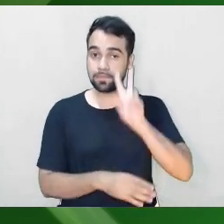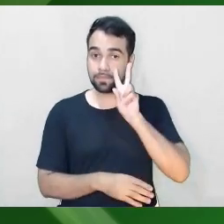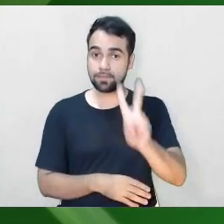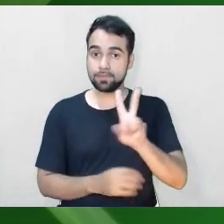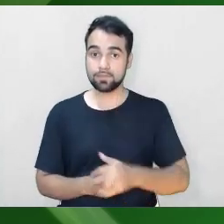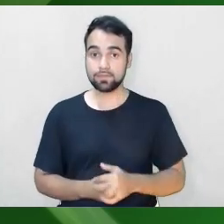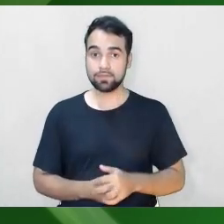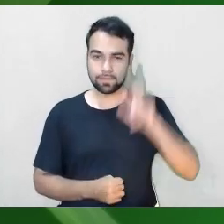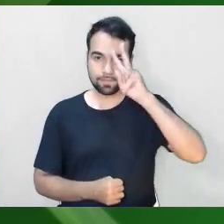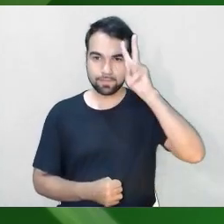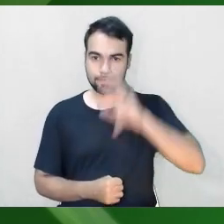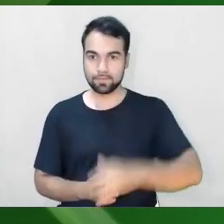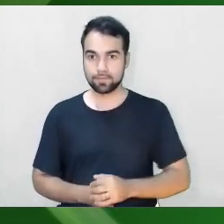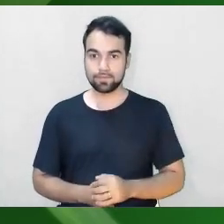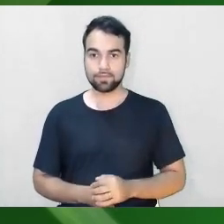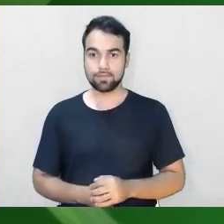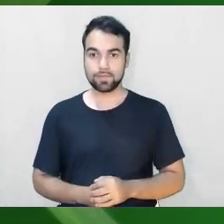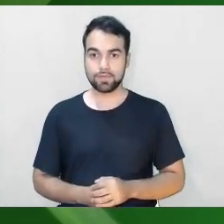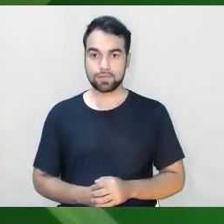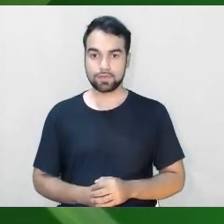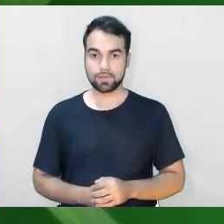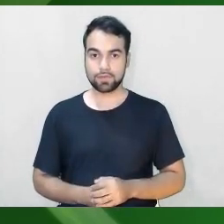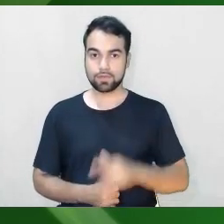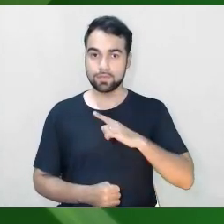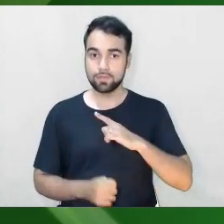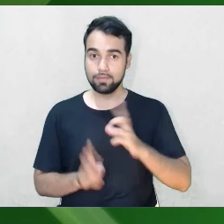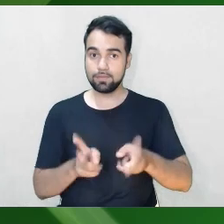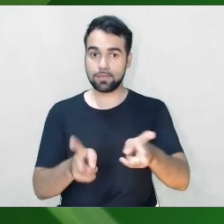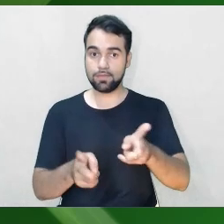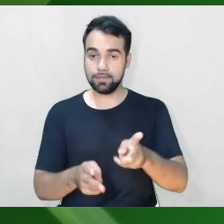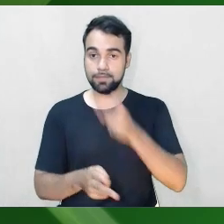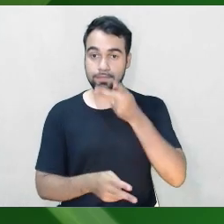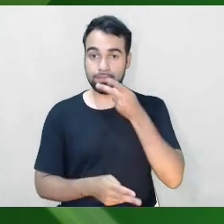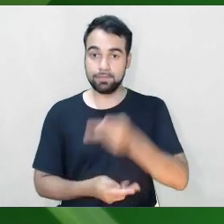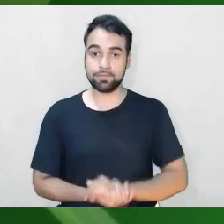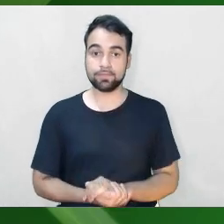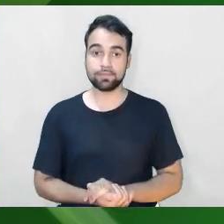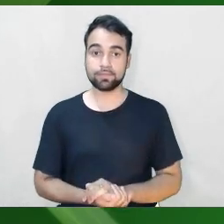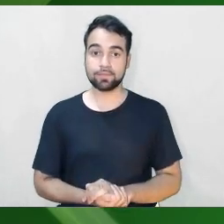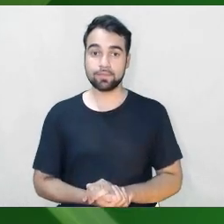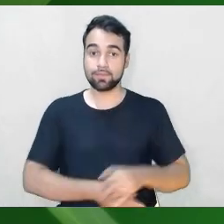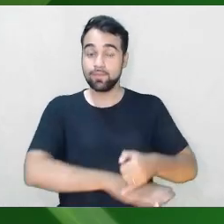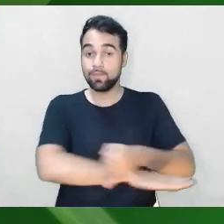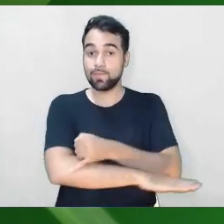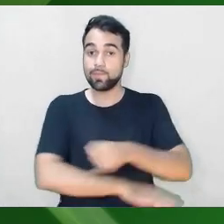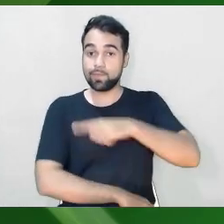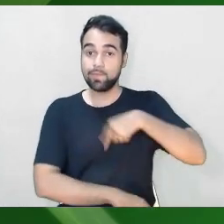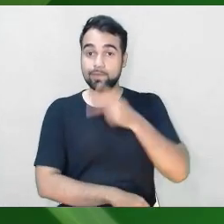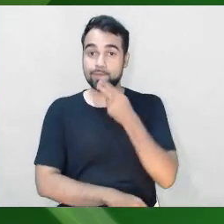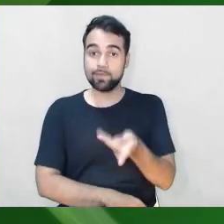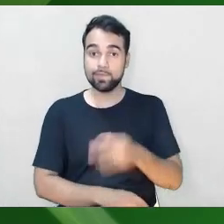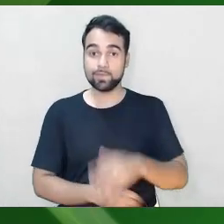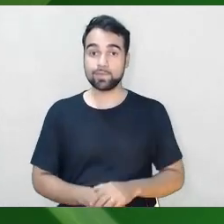the observation. To remember, there is always a saying in infrastructure where